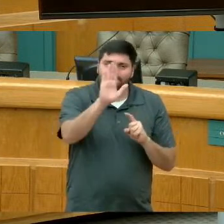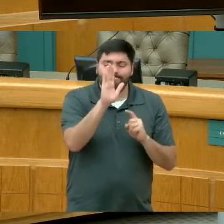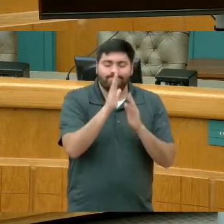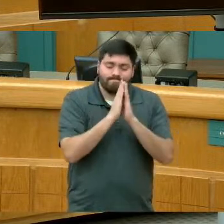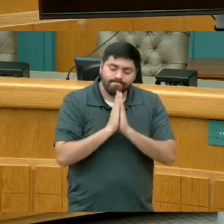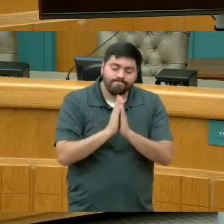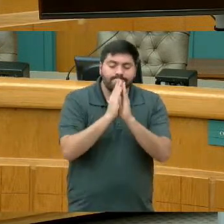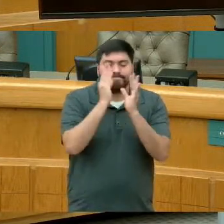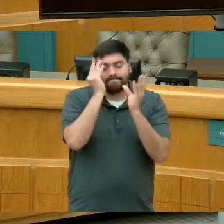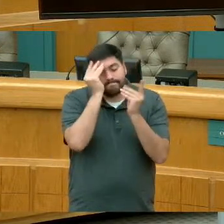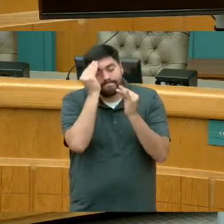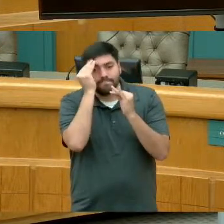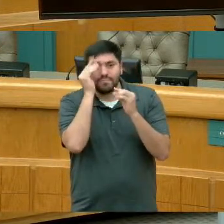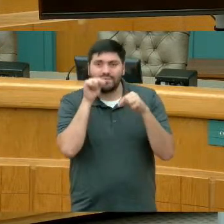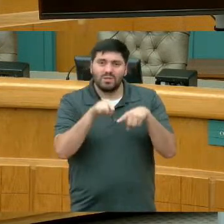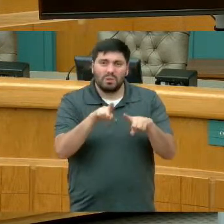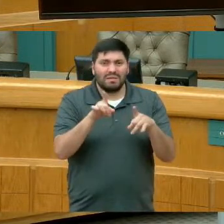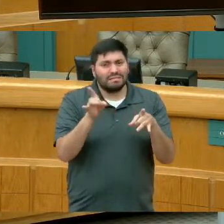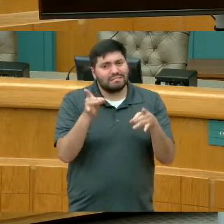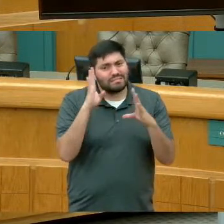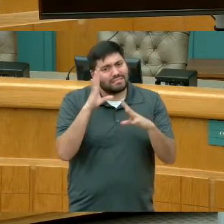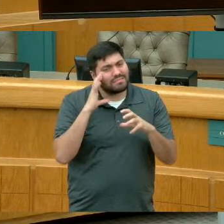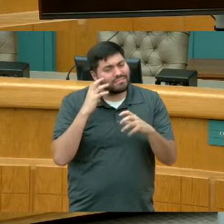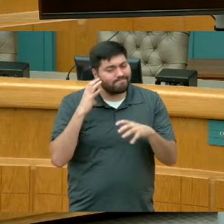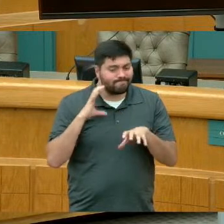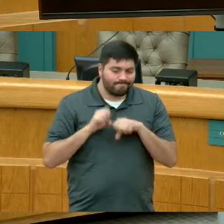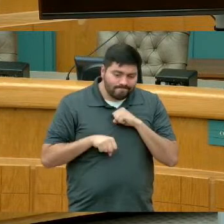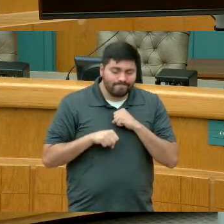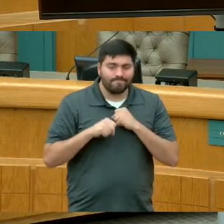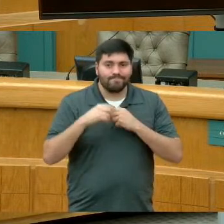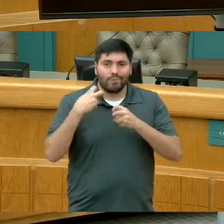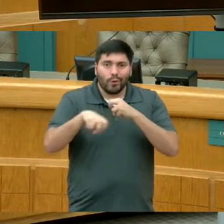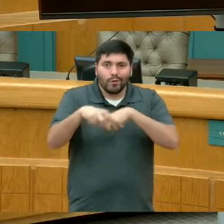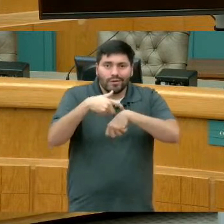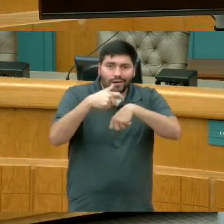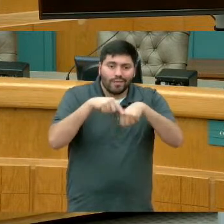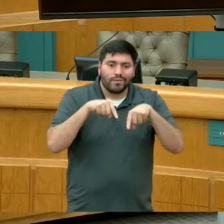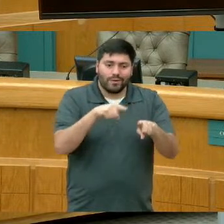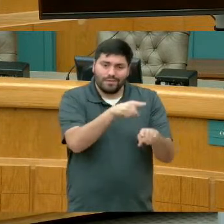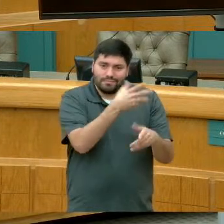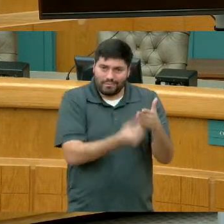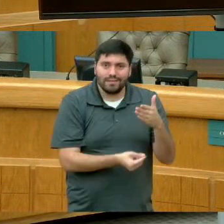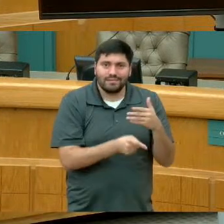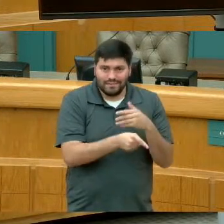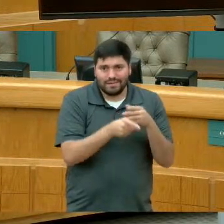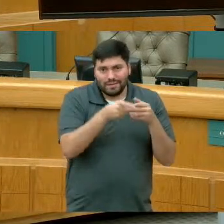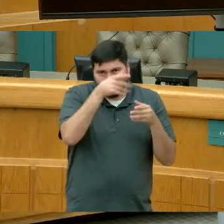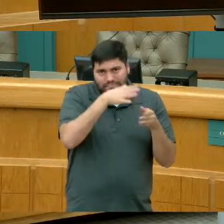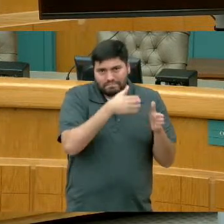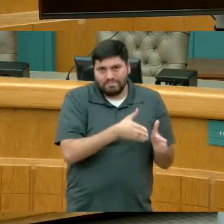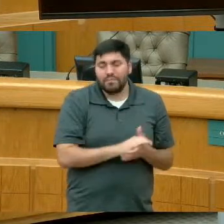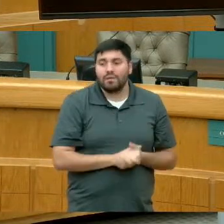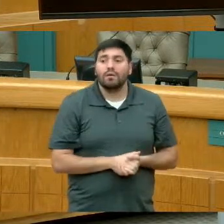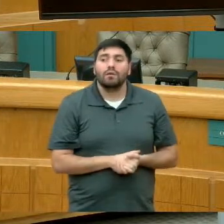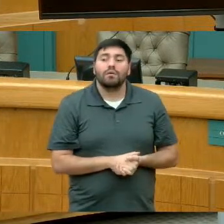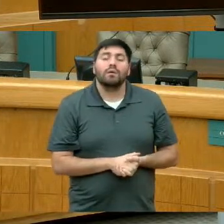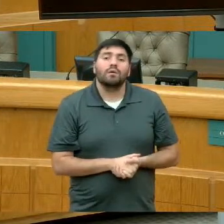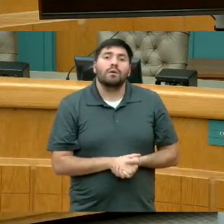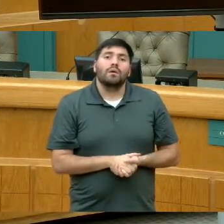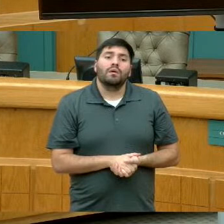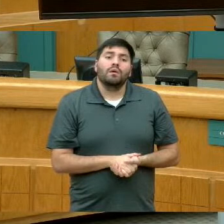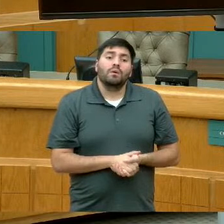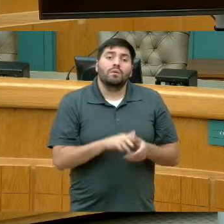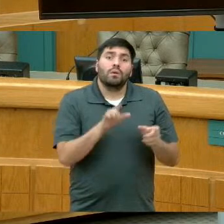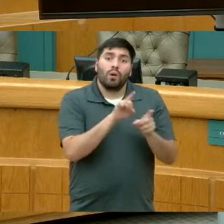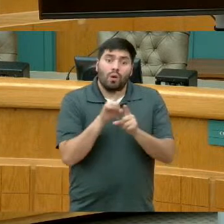prayers in this difficult time as they're dealing with his passing. Again, it just reminds us